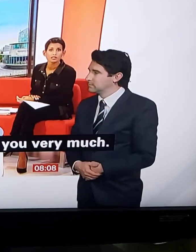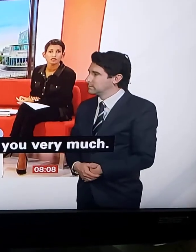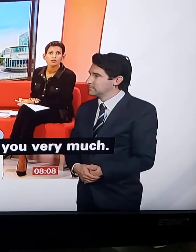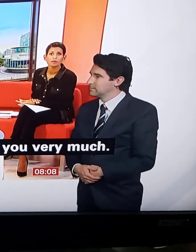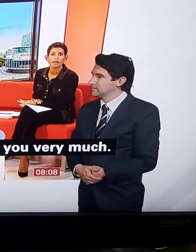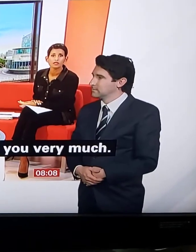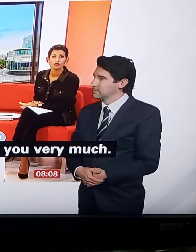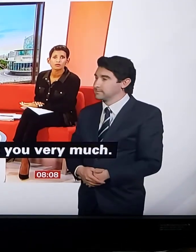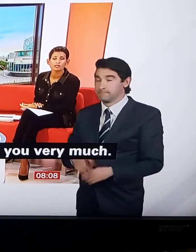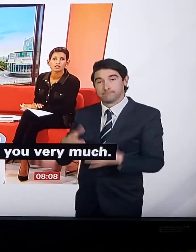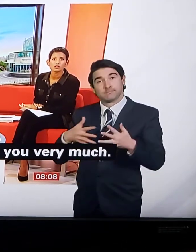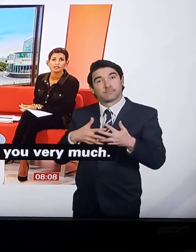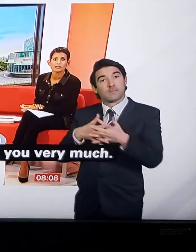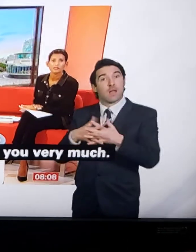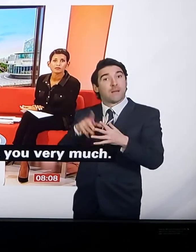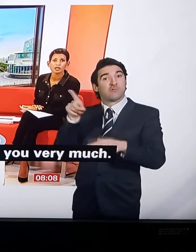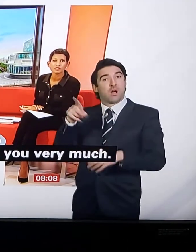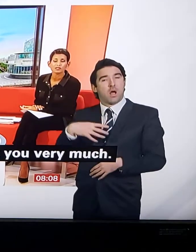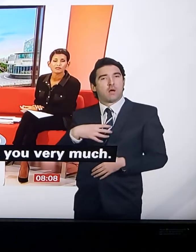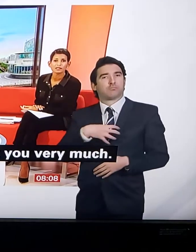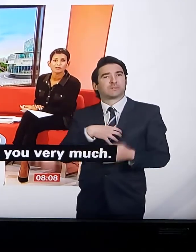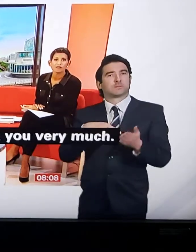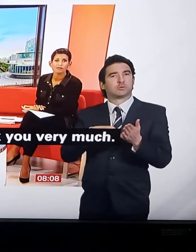The thing that Trump has gotten the blind sender to the station.